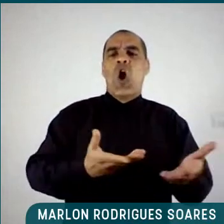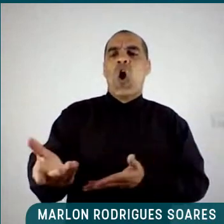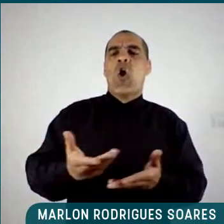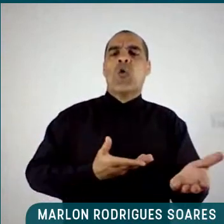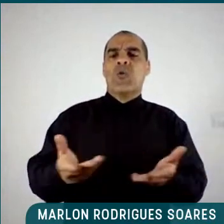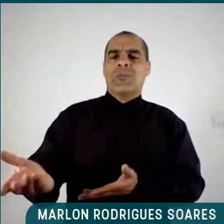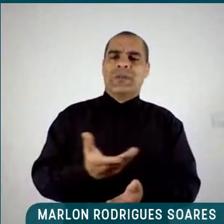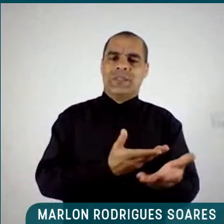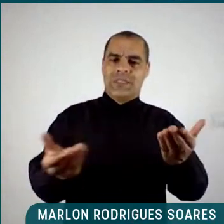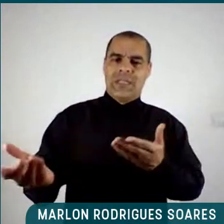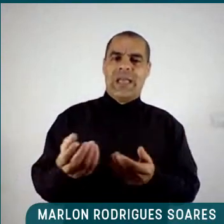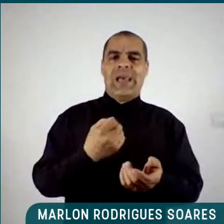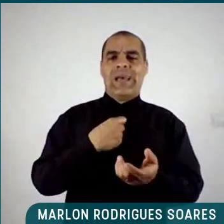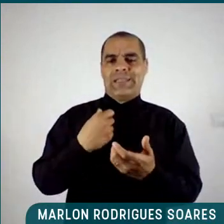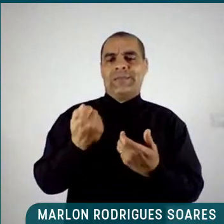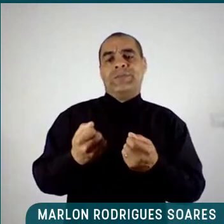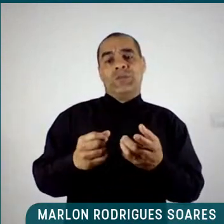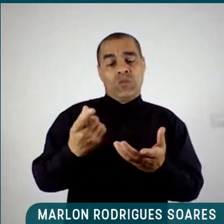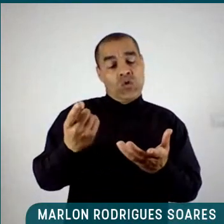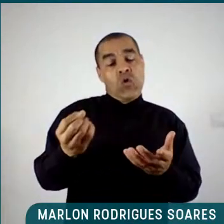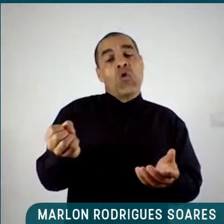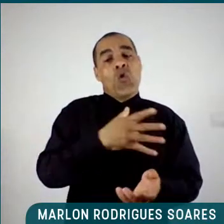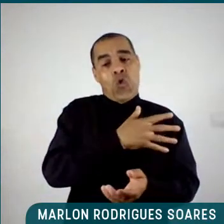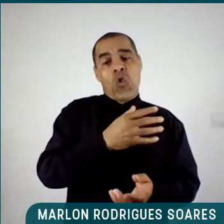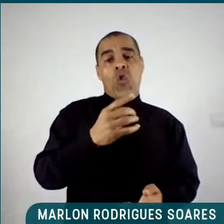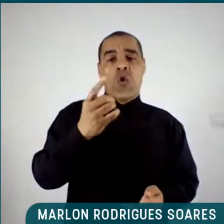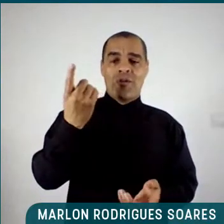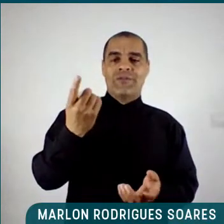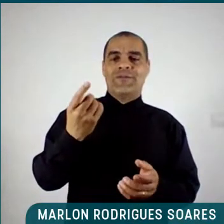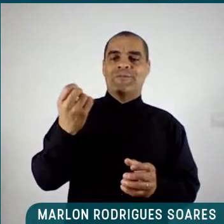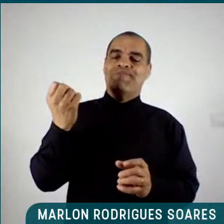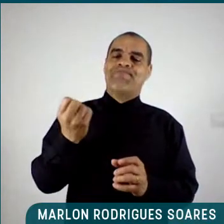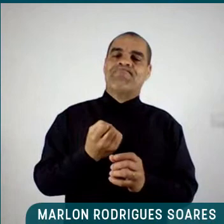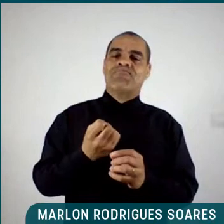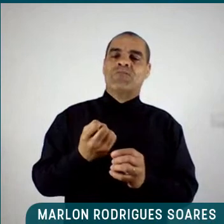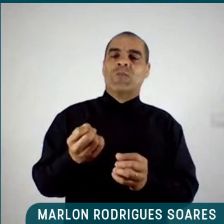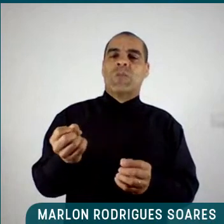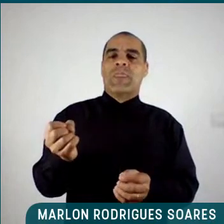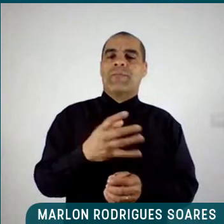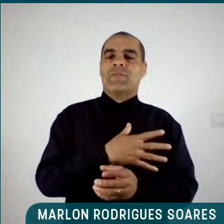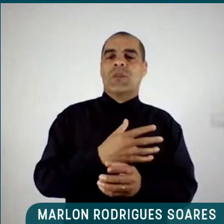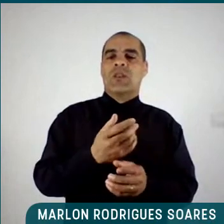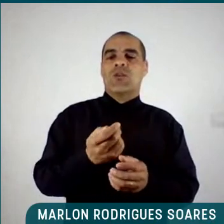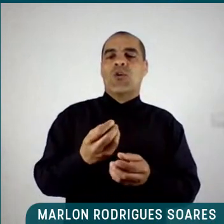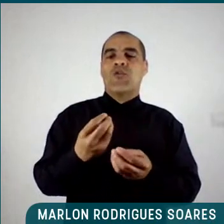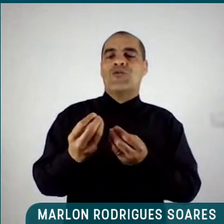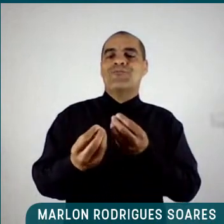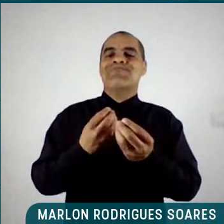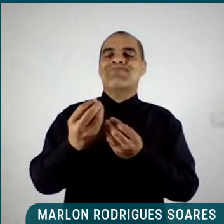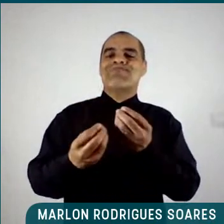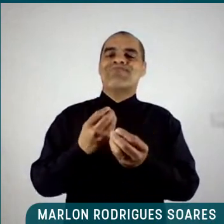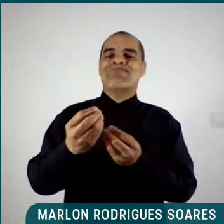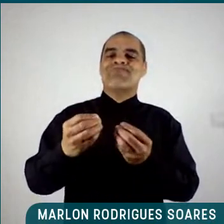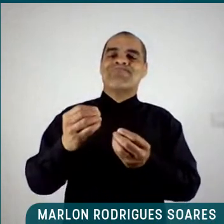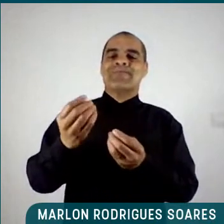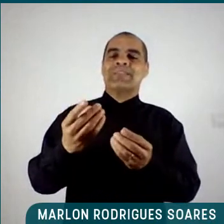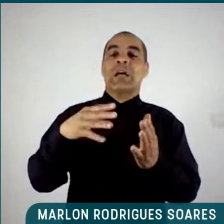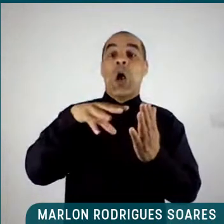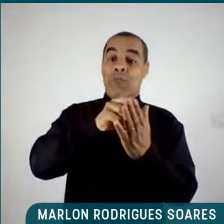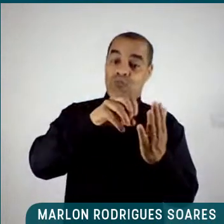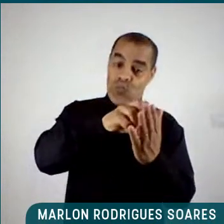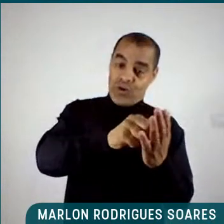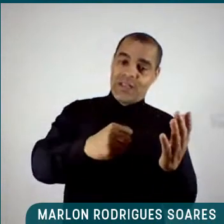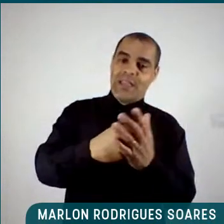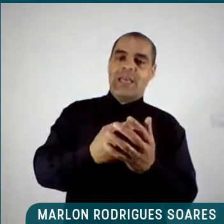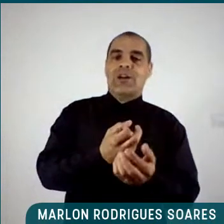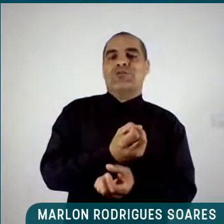novos So modelos we de have to negócio understand this idea nesse of sentido. ownership. When we talk Mas about também new acredito que o desafio é bem business estrutural. models, Não we posso have falar to que talk vai